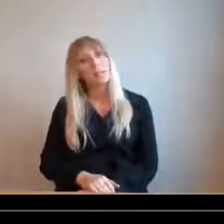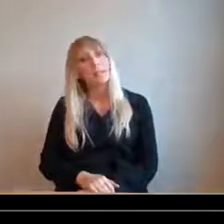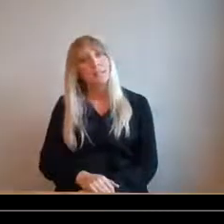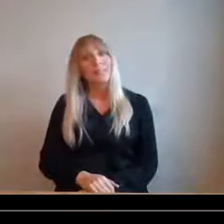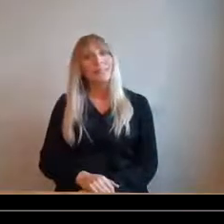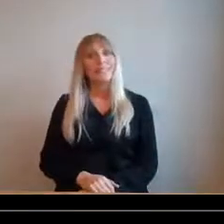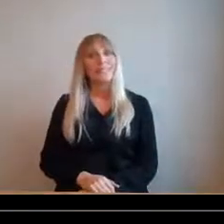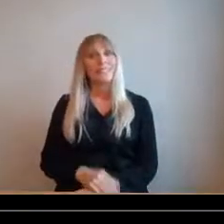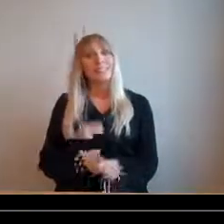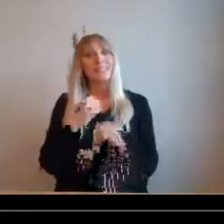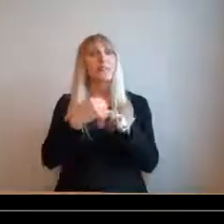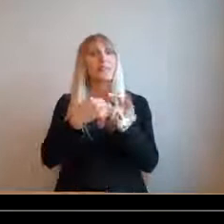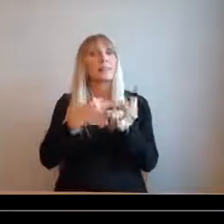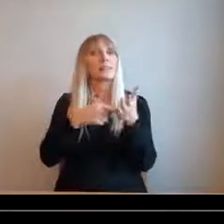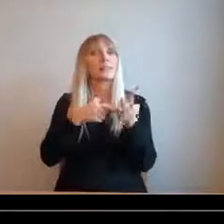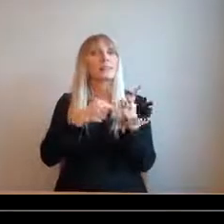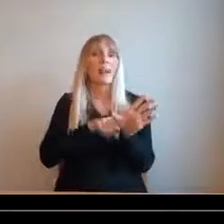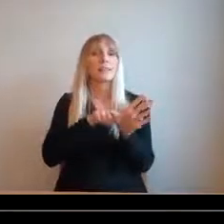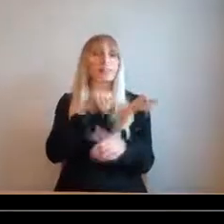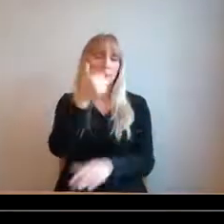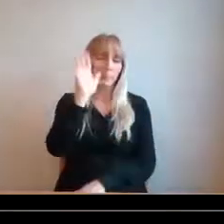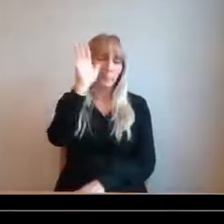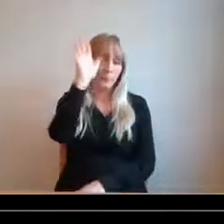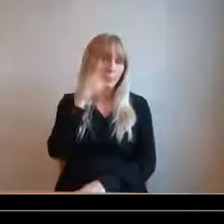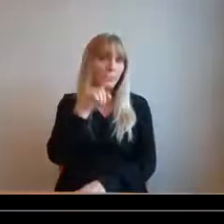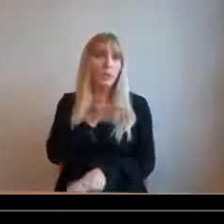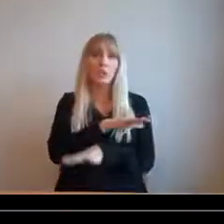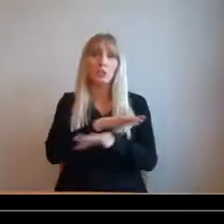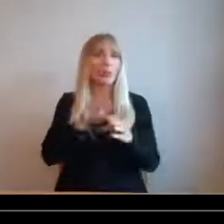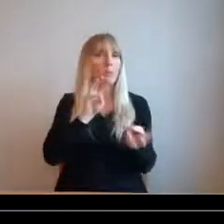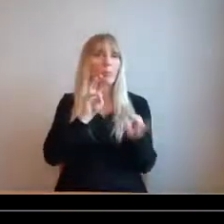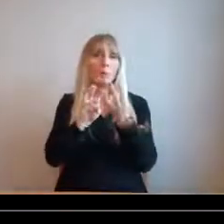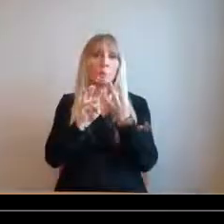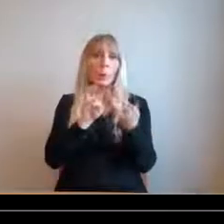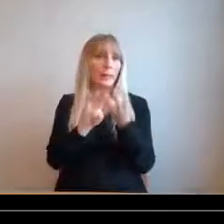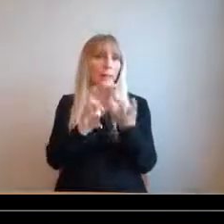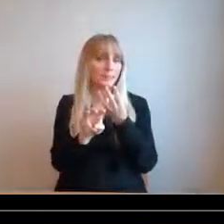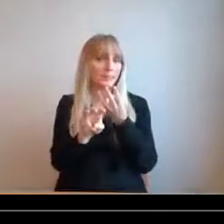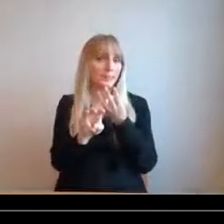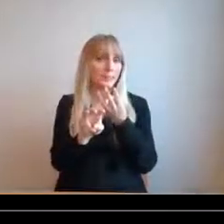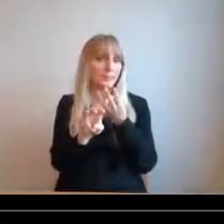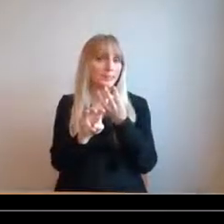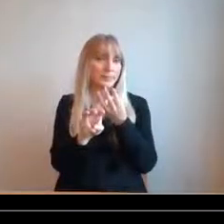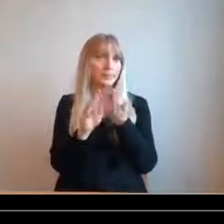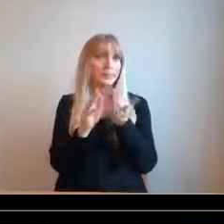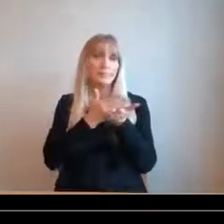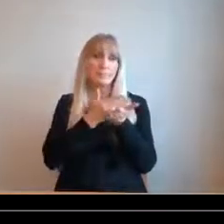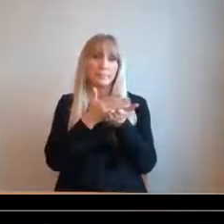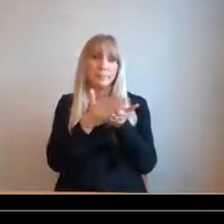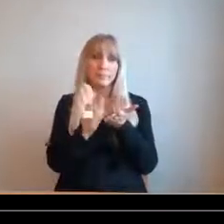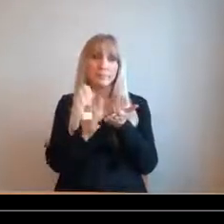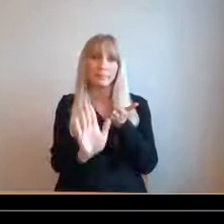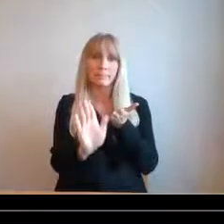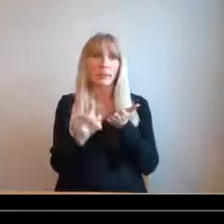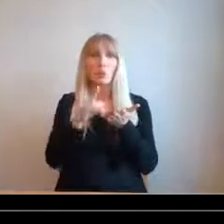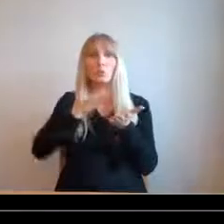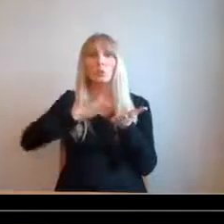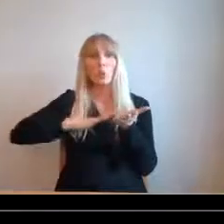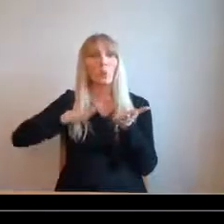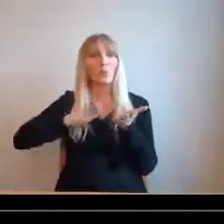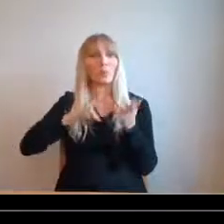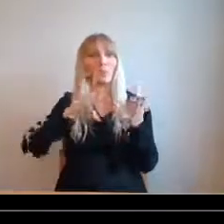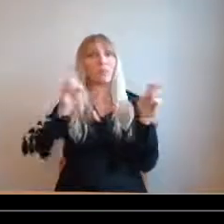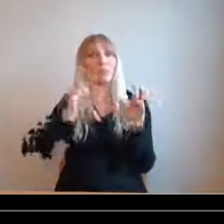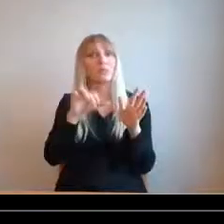I can take this one. It's not a motorway. So we don't need hard shoulders.